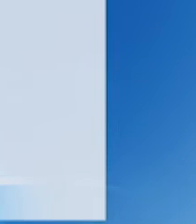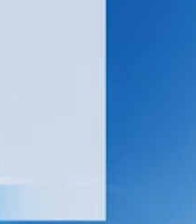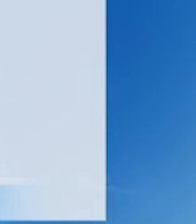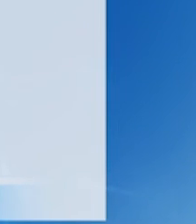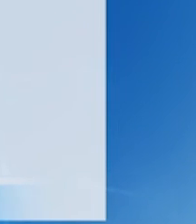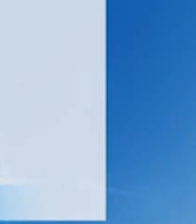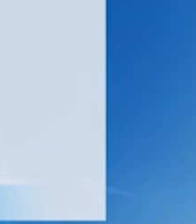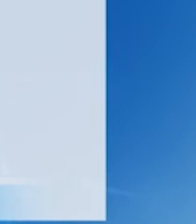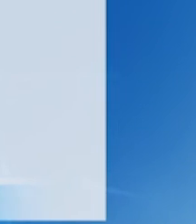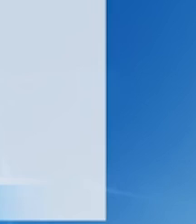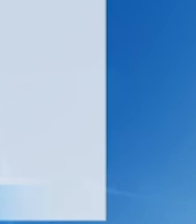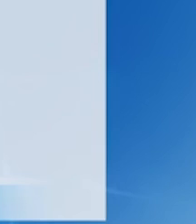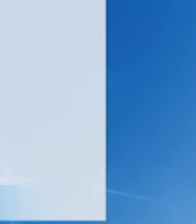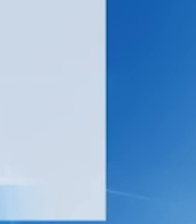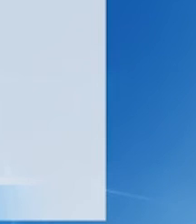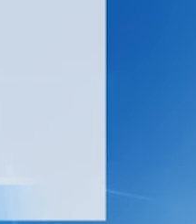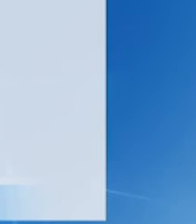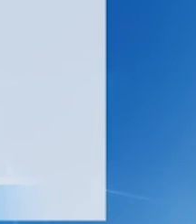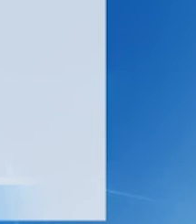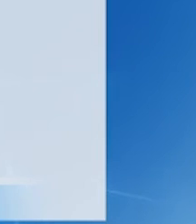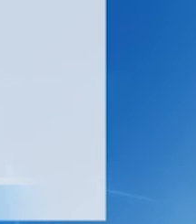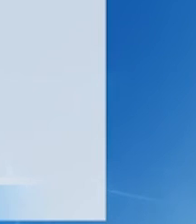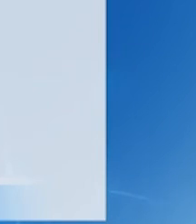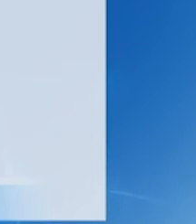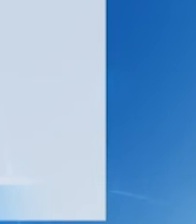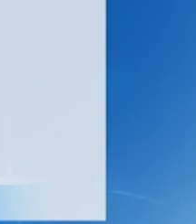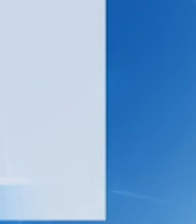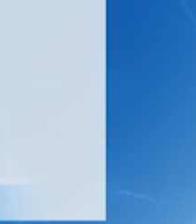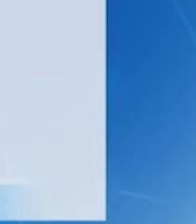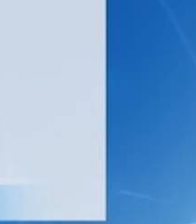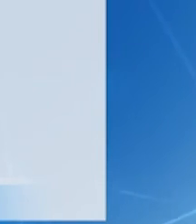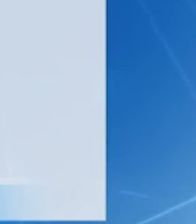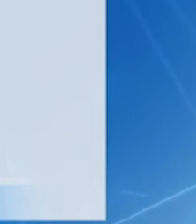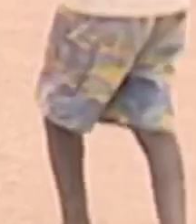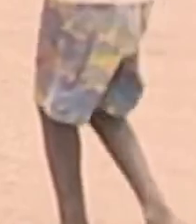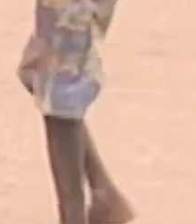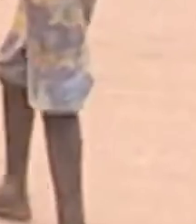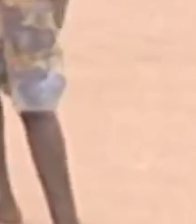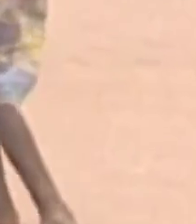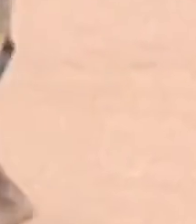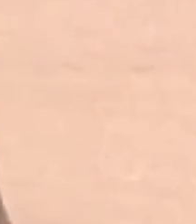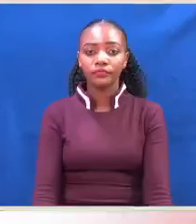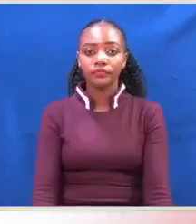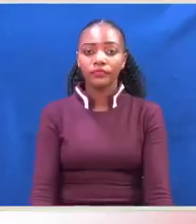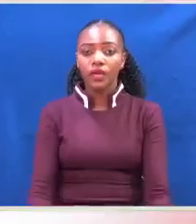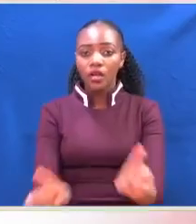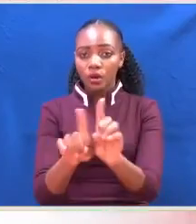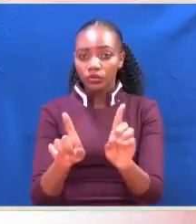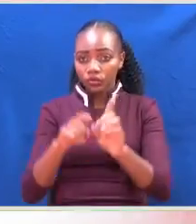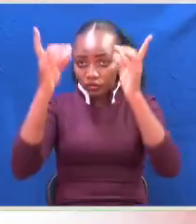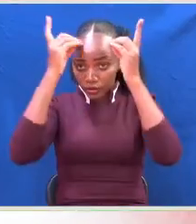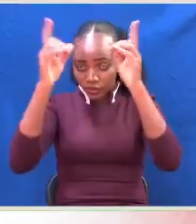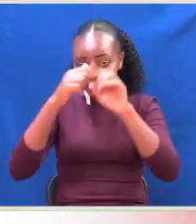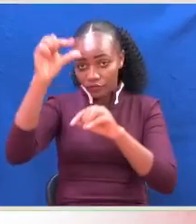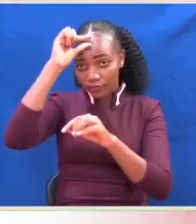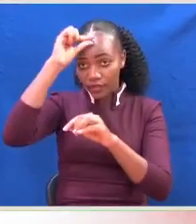sustainable solutions to be found, and that those who continue to need protection are able to receive it. The decision by the government to